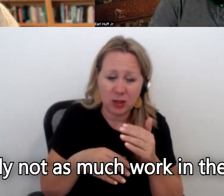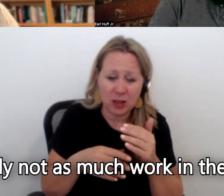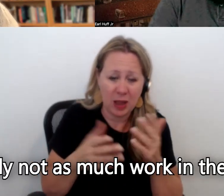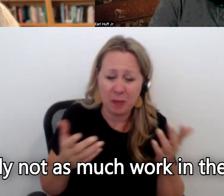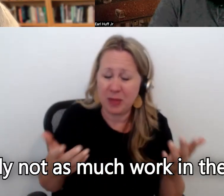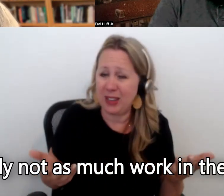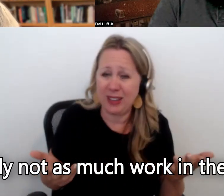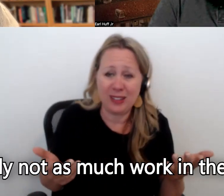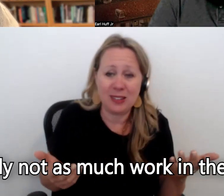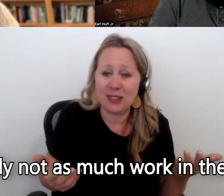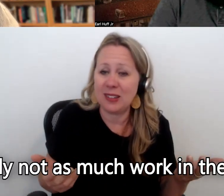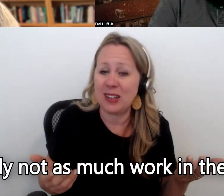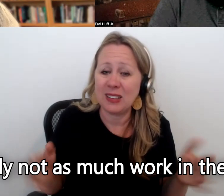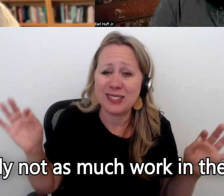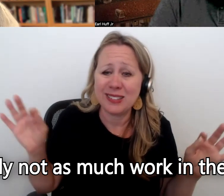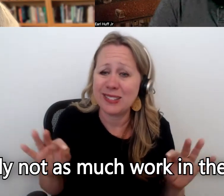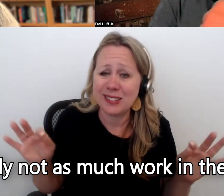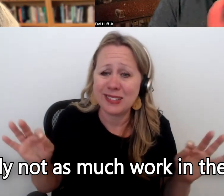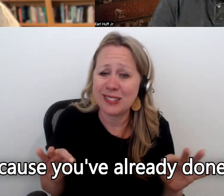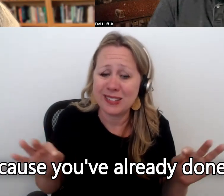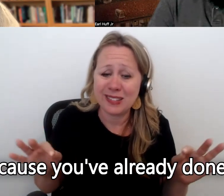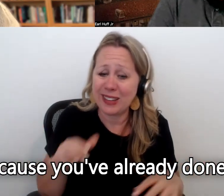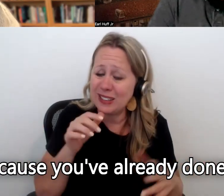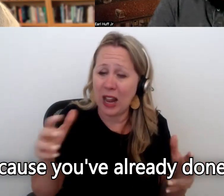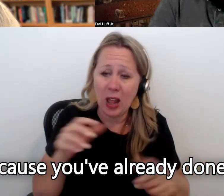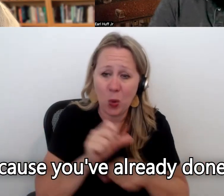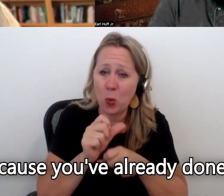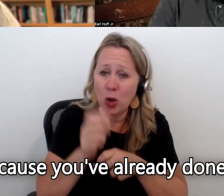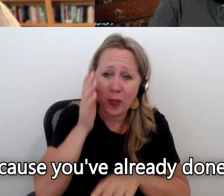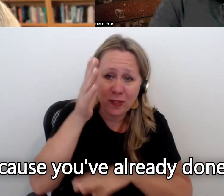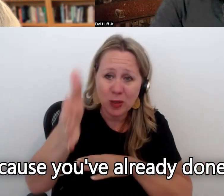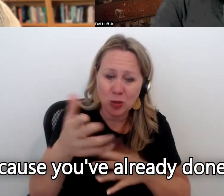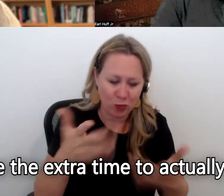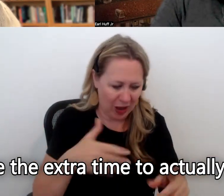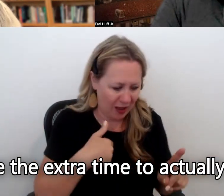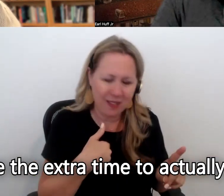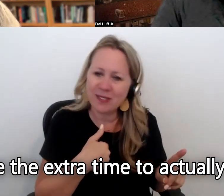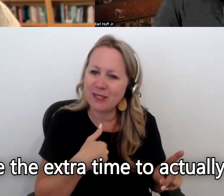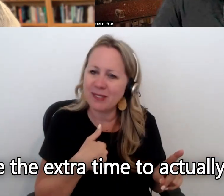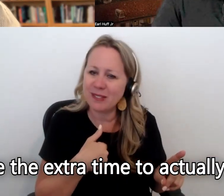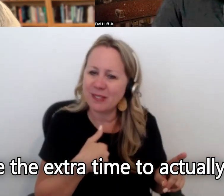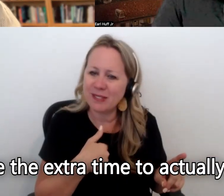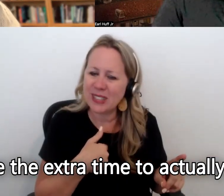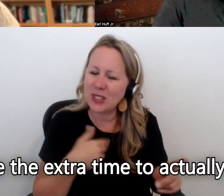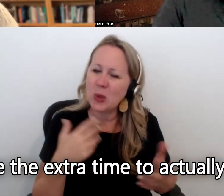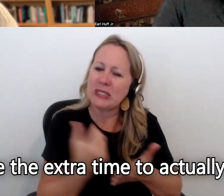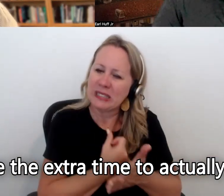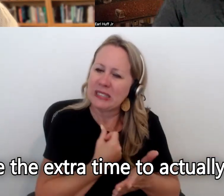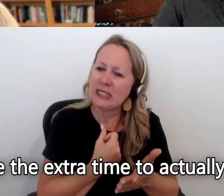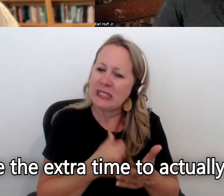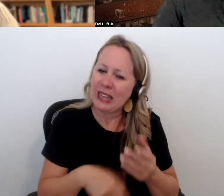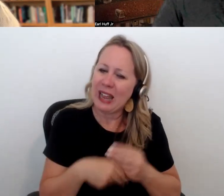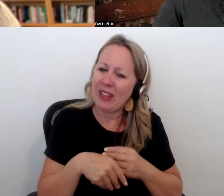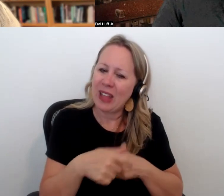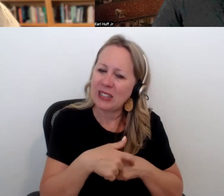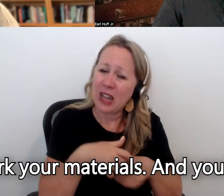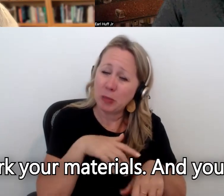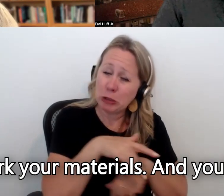it's really not as much work in the future because you've already done it. So take the extra time to